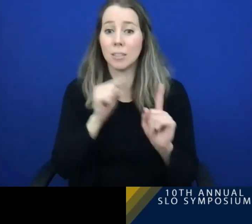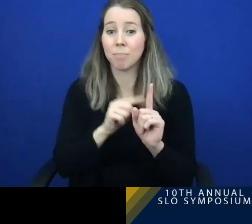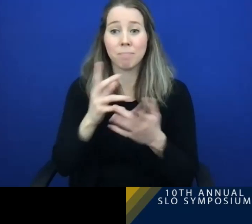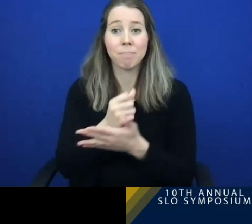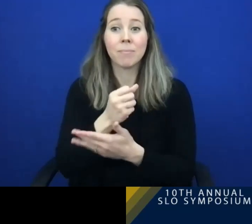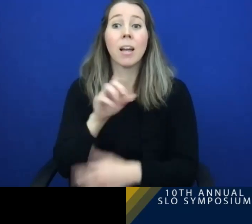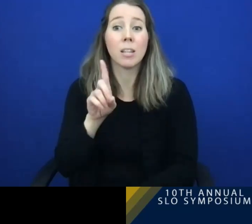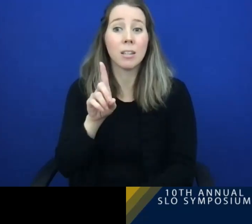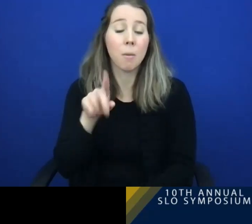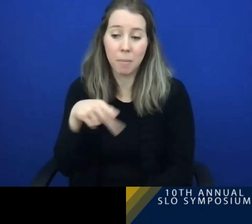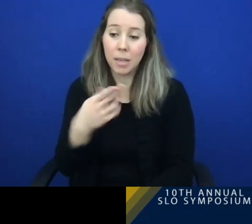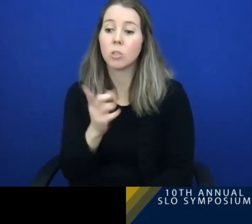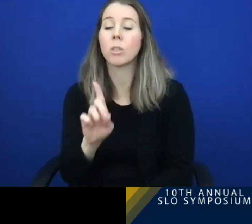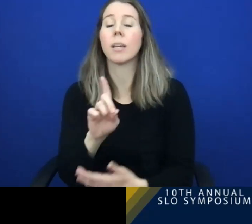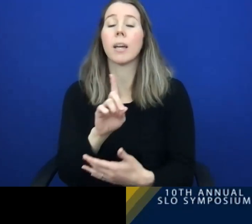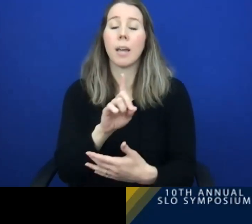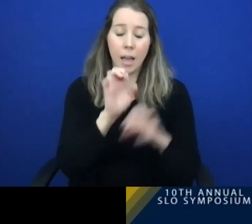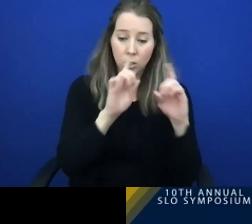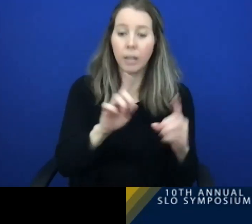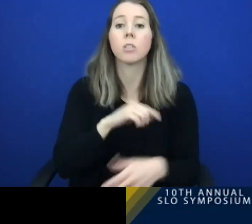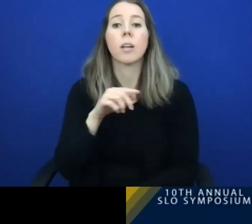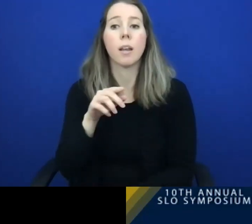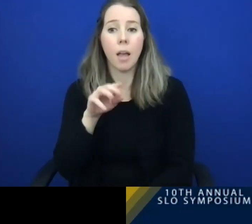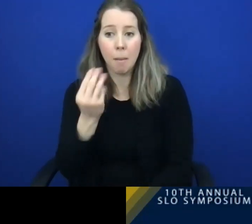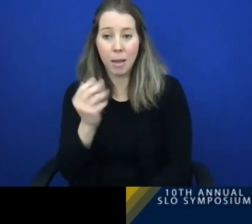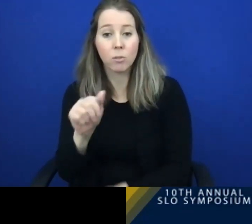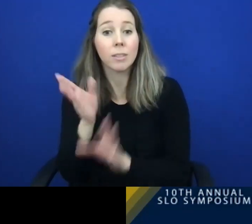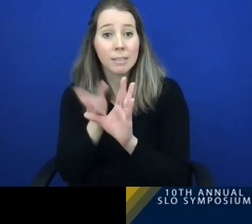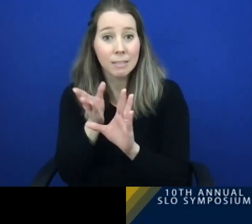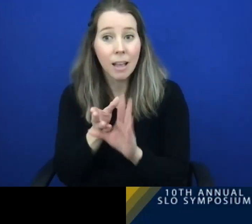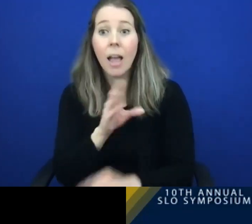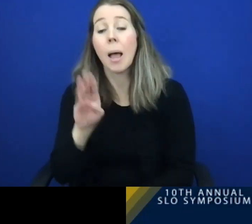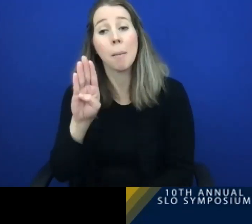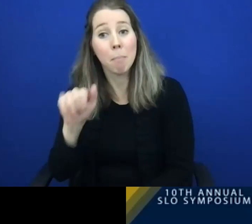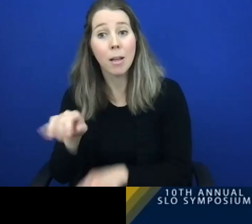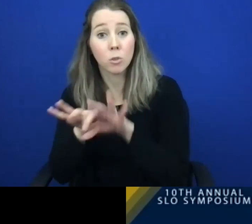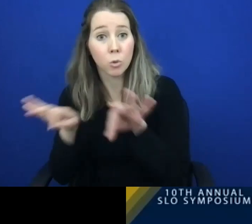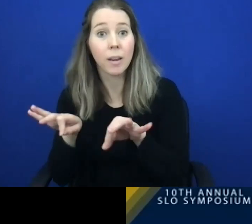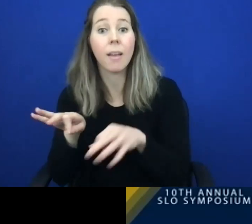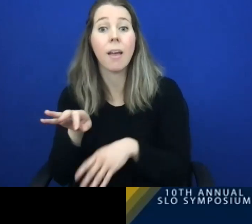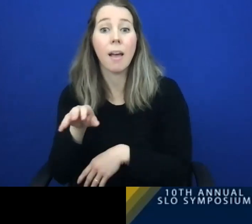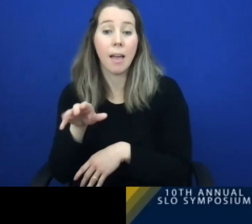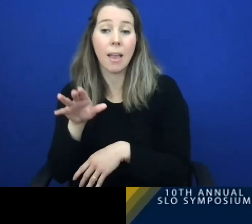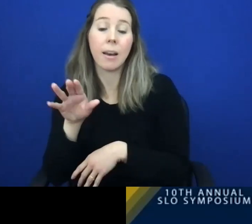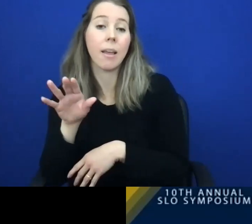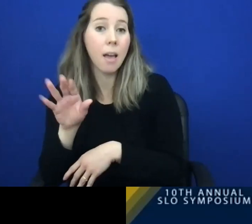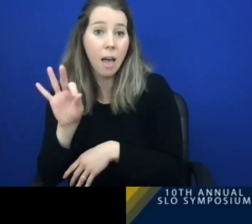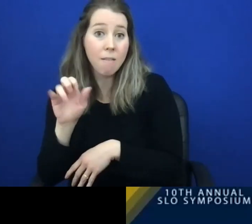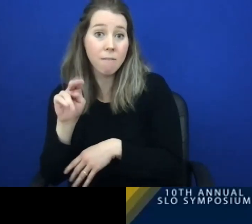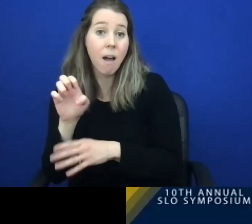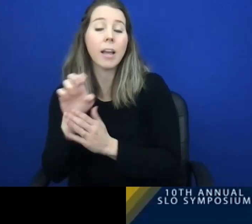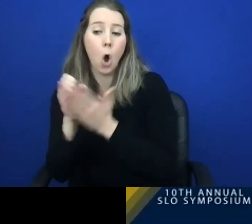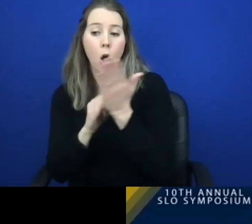education, a master's degree in psychology from Pepperdine University, and a bachelor's degree in fine arts from Chapman University.